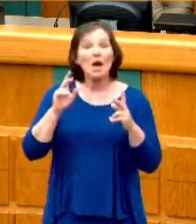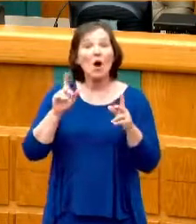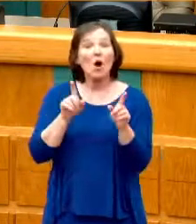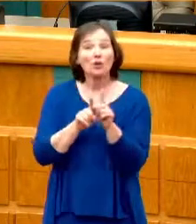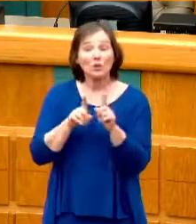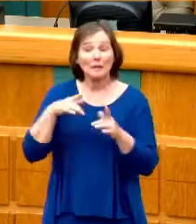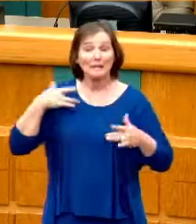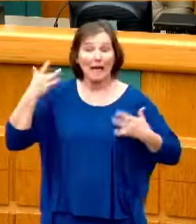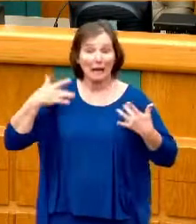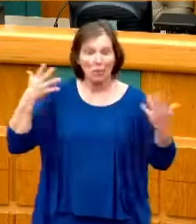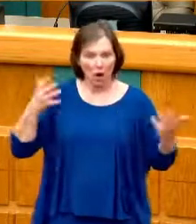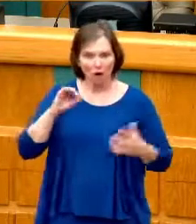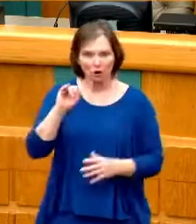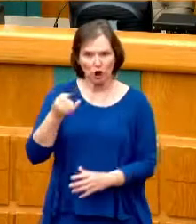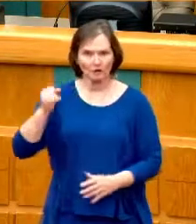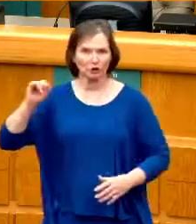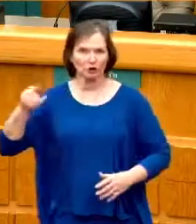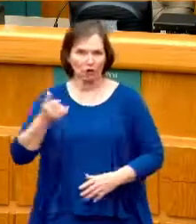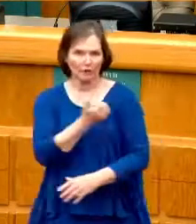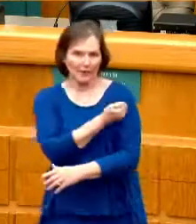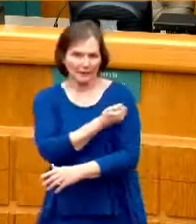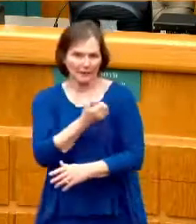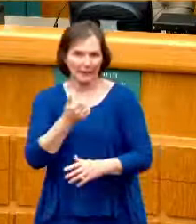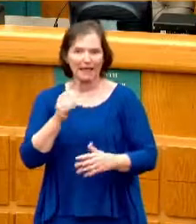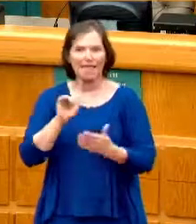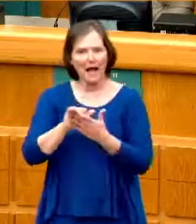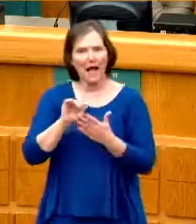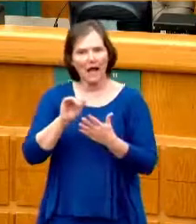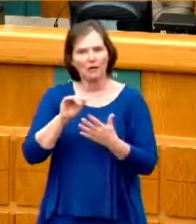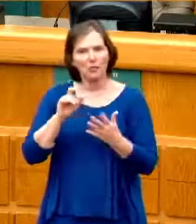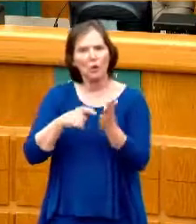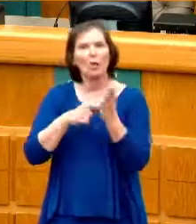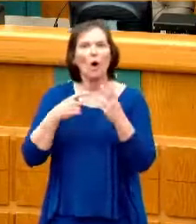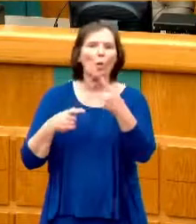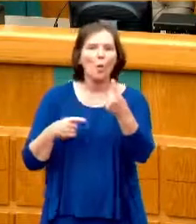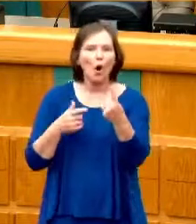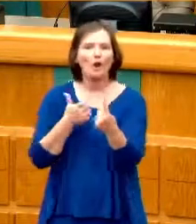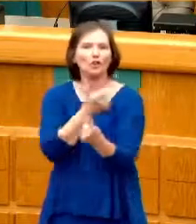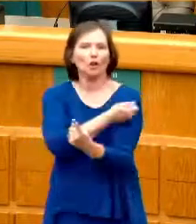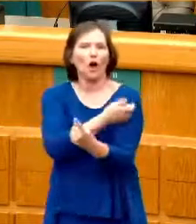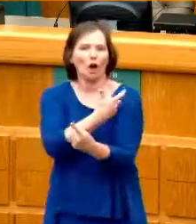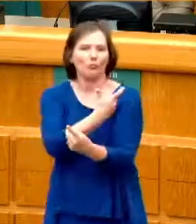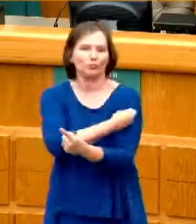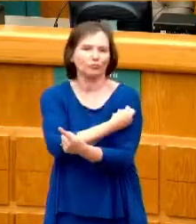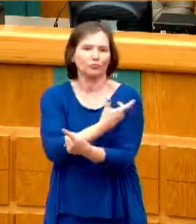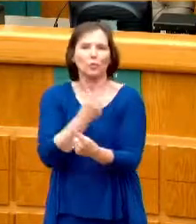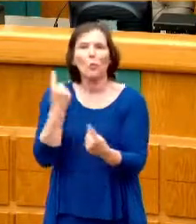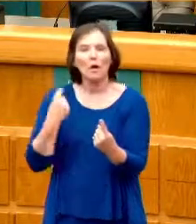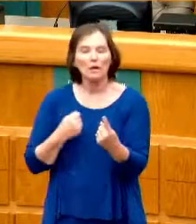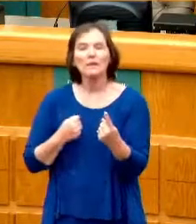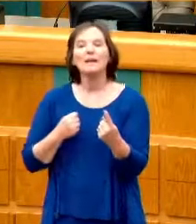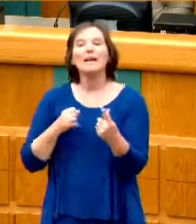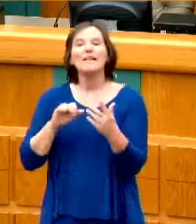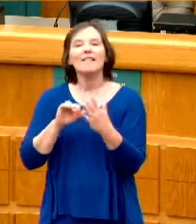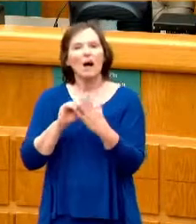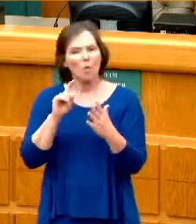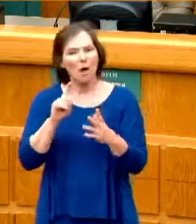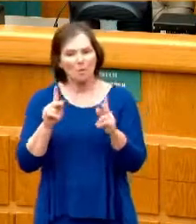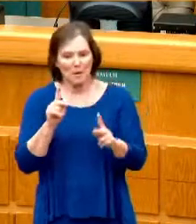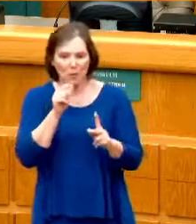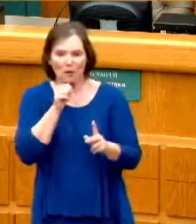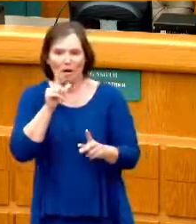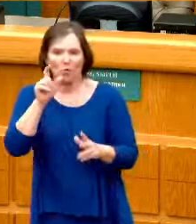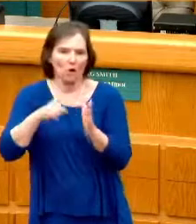dose, making the Johnson & Johnson vaccine a convenient option. For this reason, the Johnson & Johnson vaccine has been identified as an